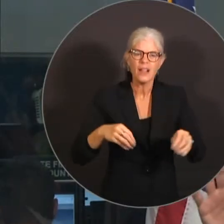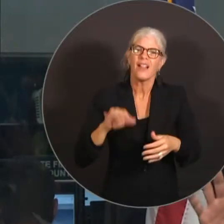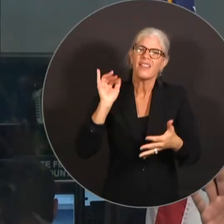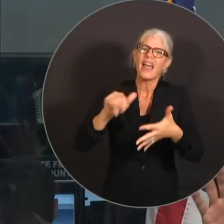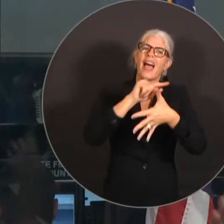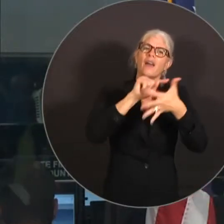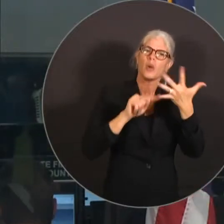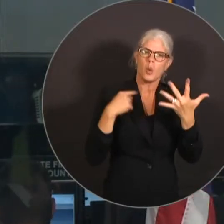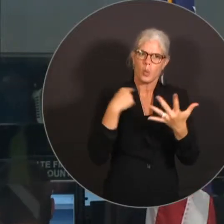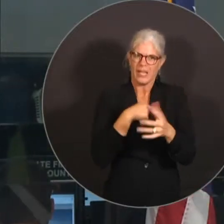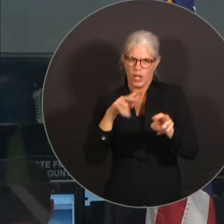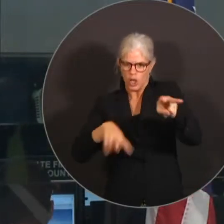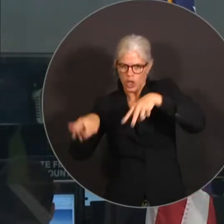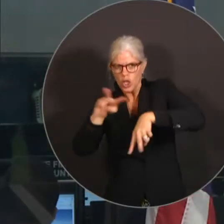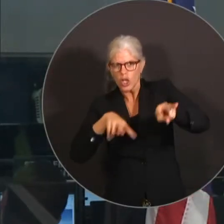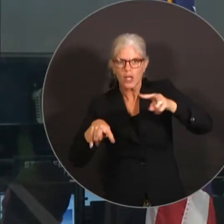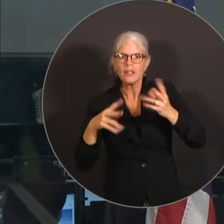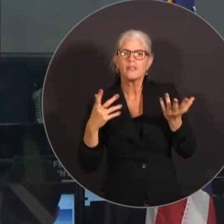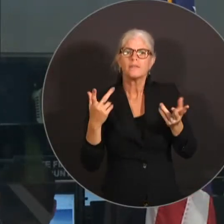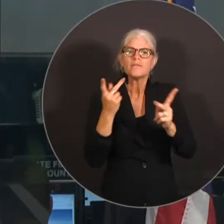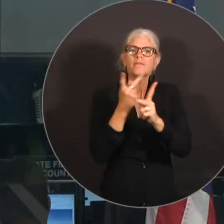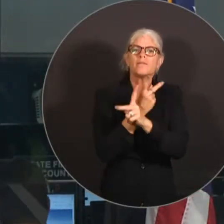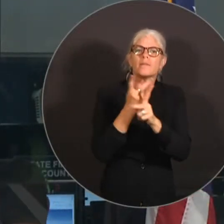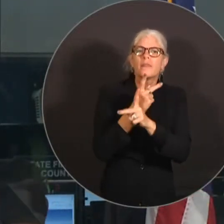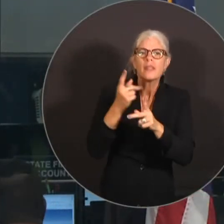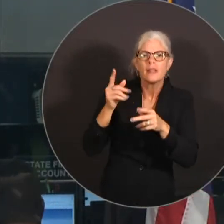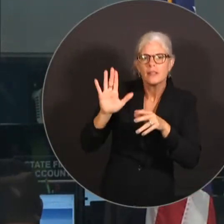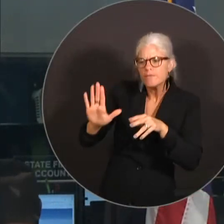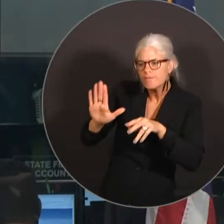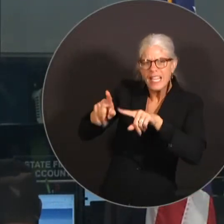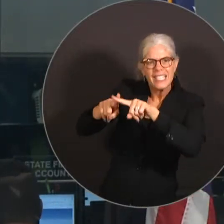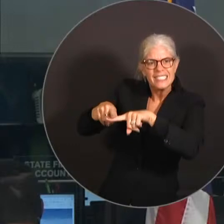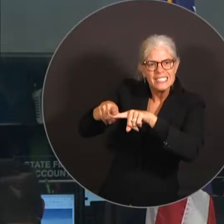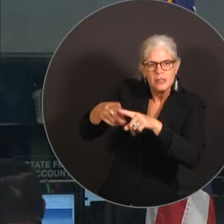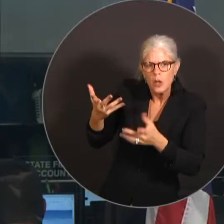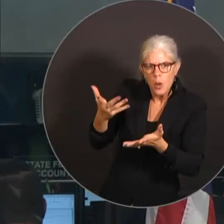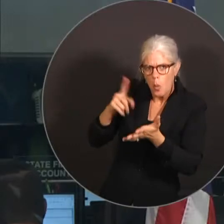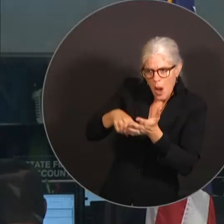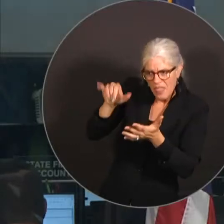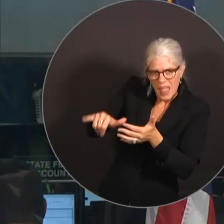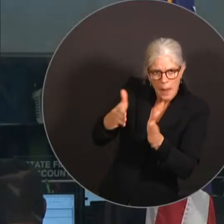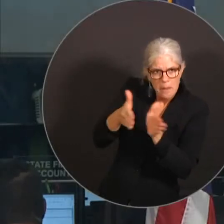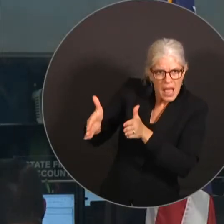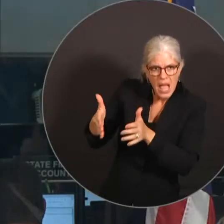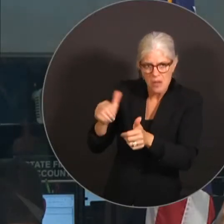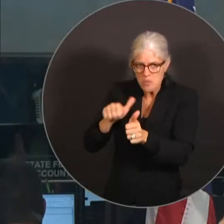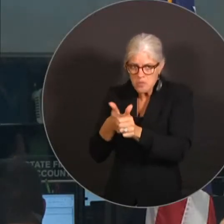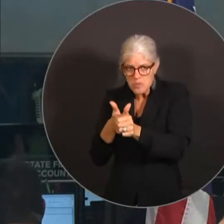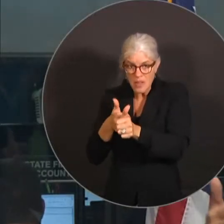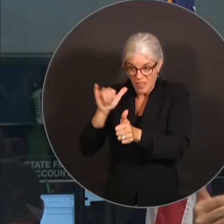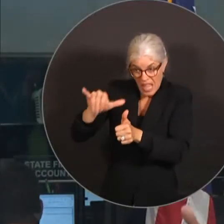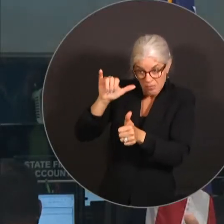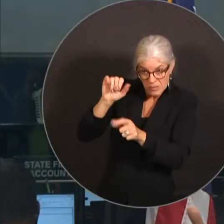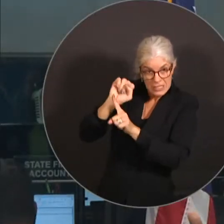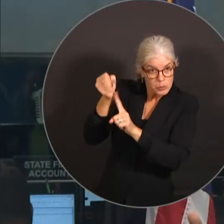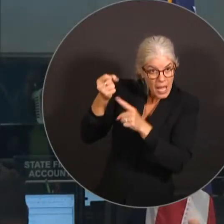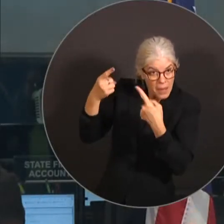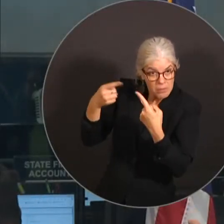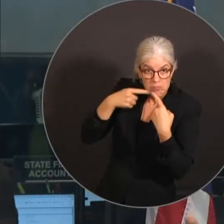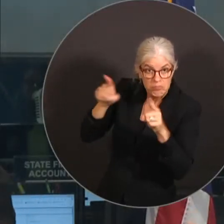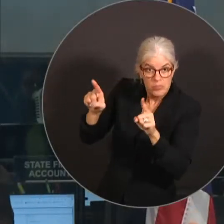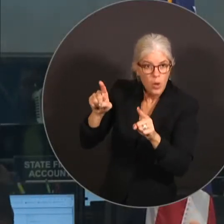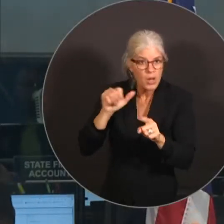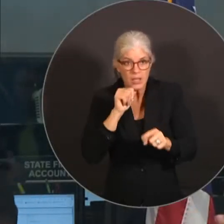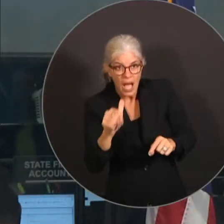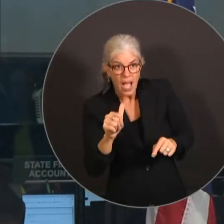look at contingencies, what could potentially happen, plan for the contingencies. And when you plan for it, you do got to spend some money